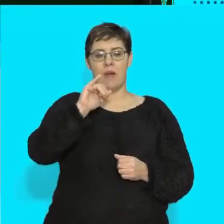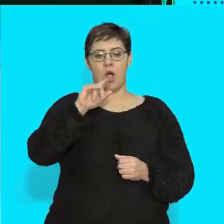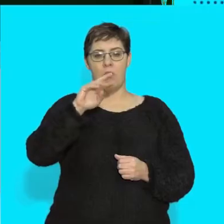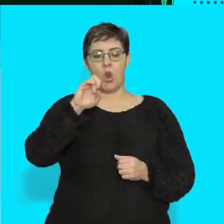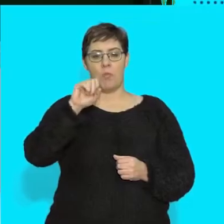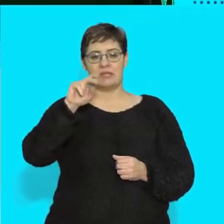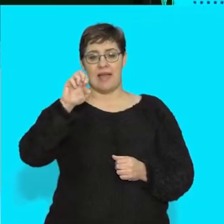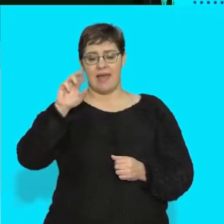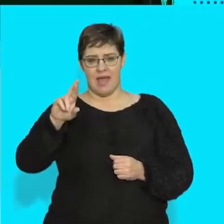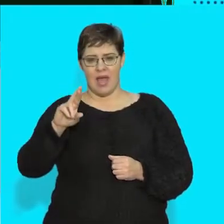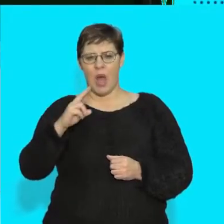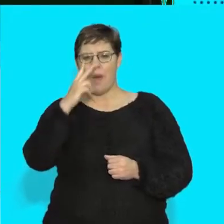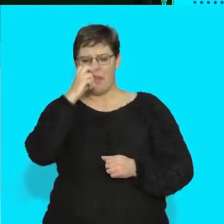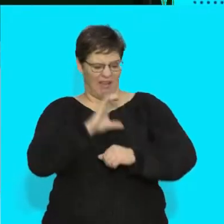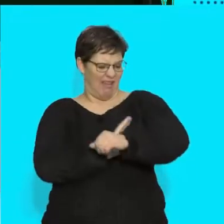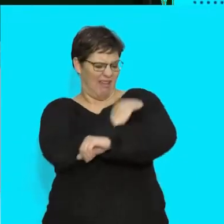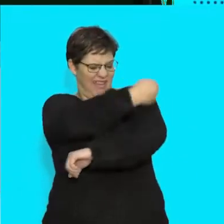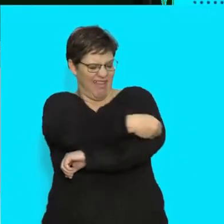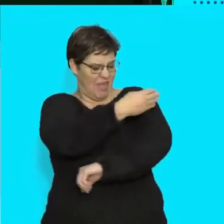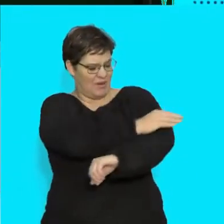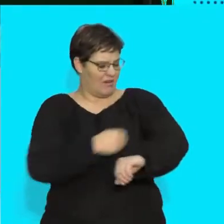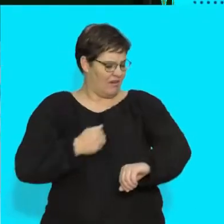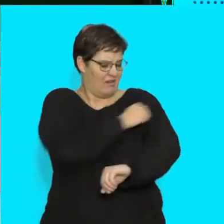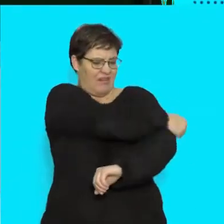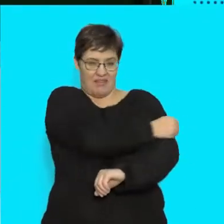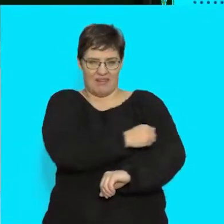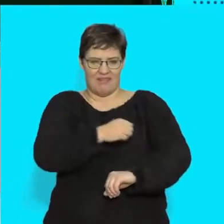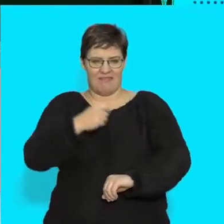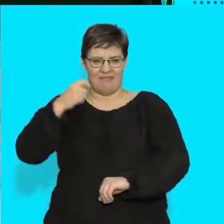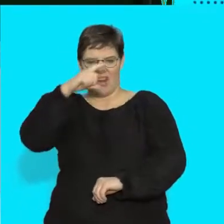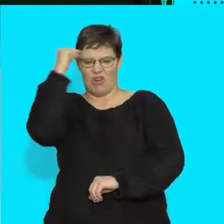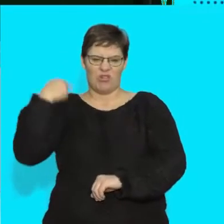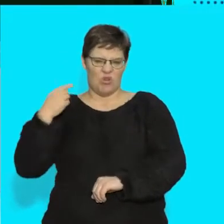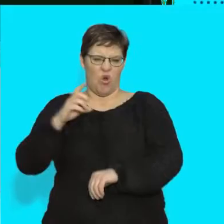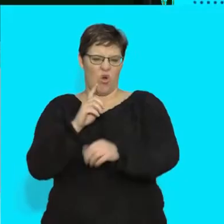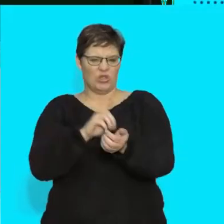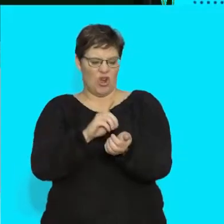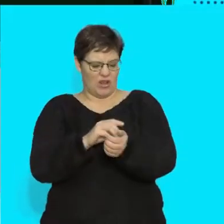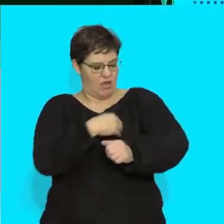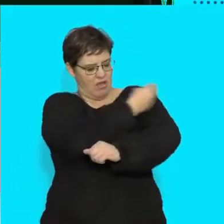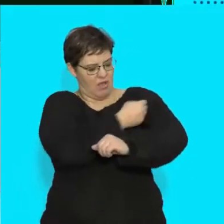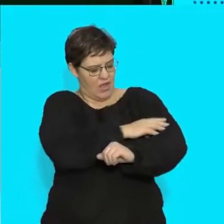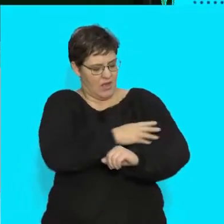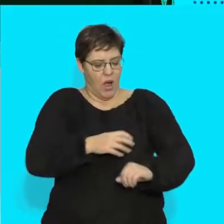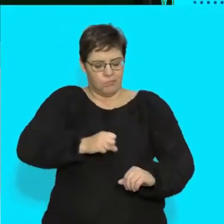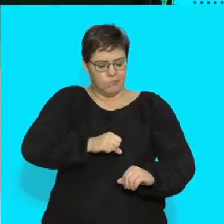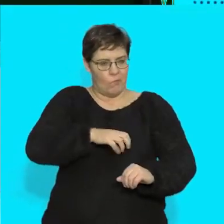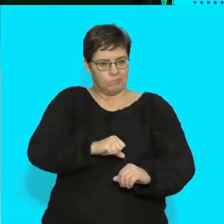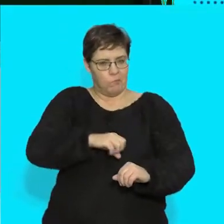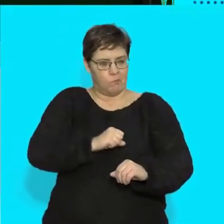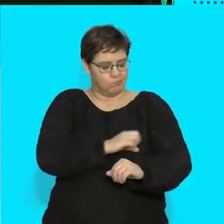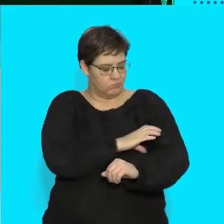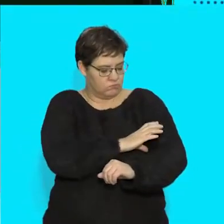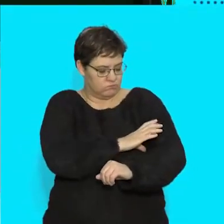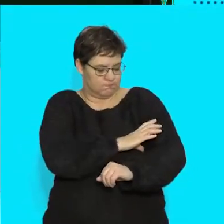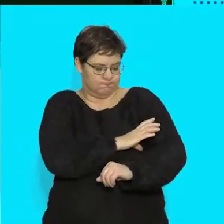little black machine, I don't know if you've ever needed it, a nurse or a doctor or somebody has taken your blood pressure and they put like a